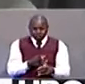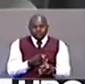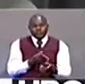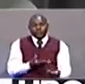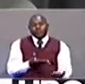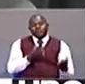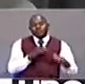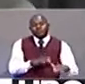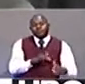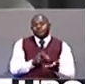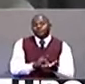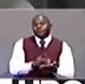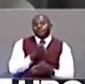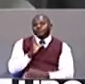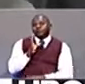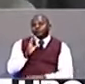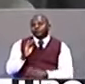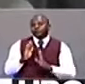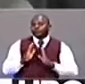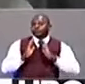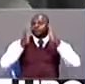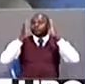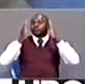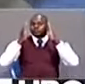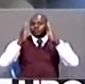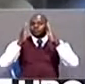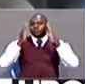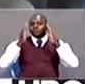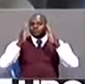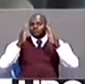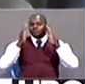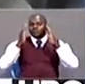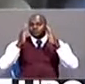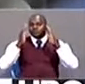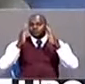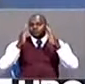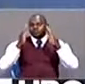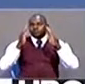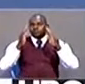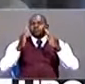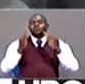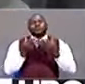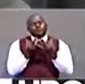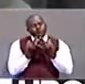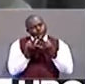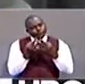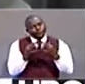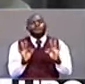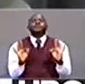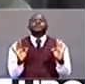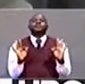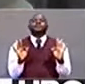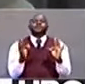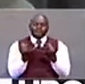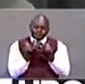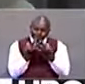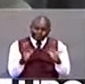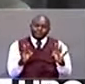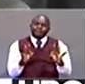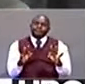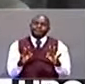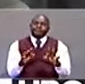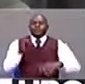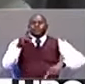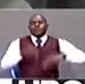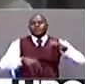fallen Archbishop Dr. Cyprian Lwanga is to unconditionally release